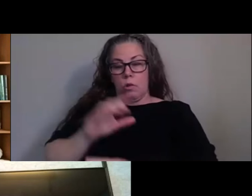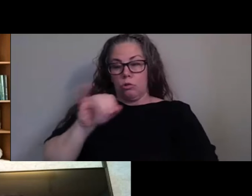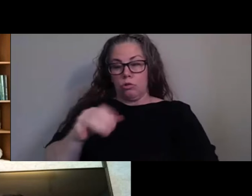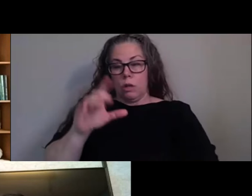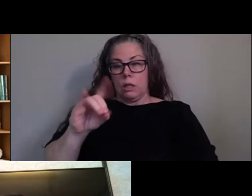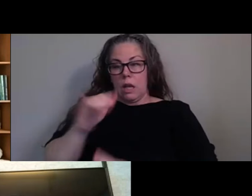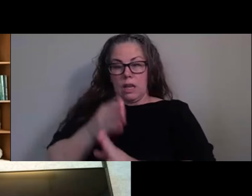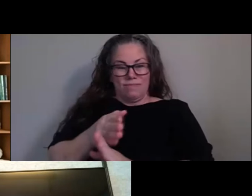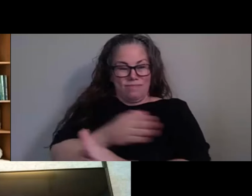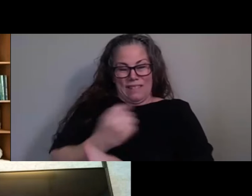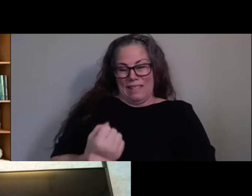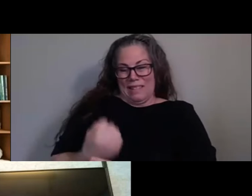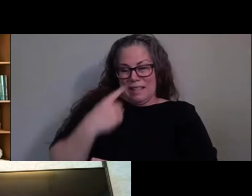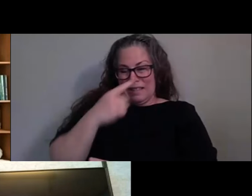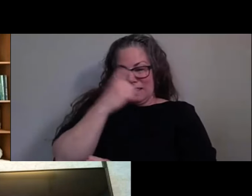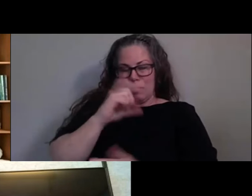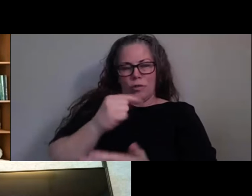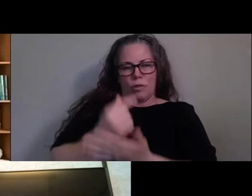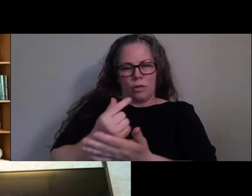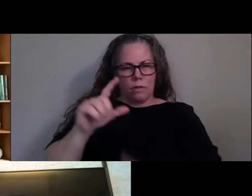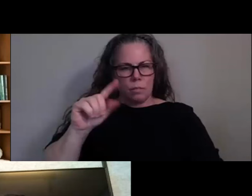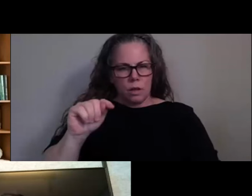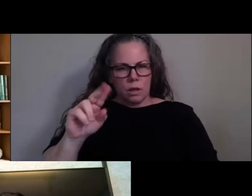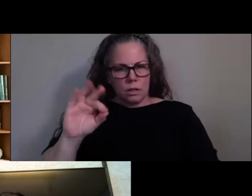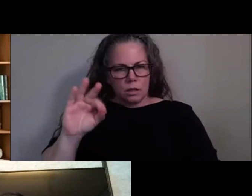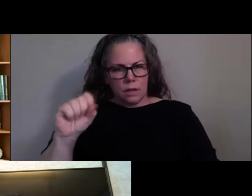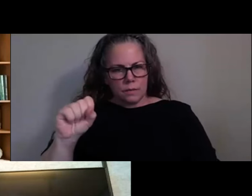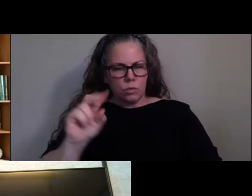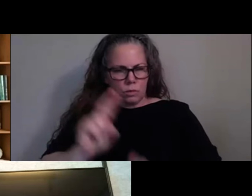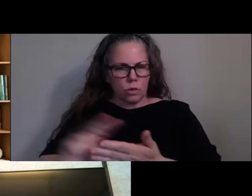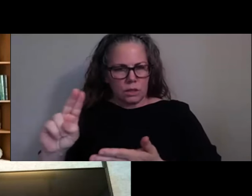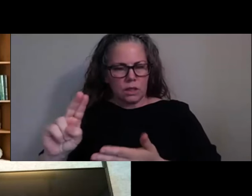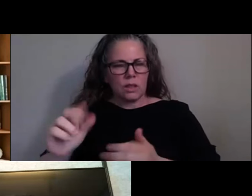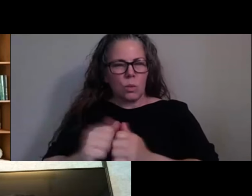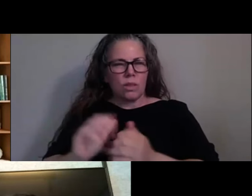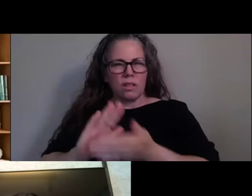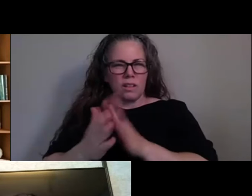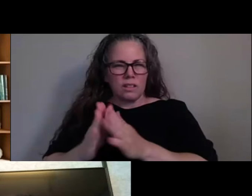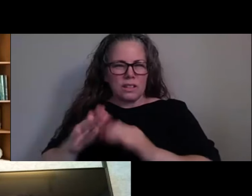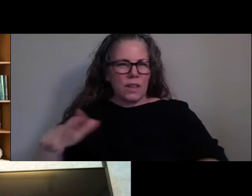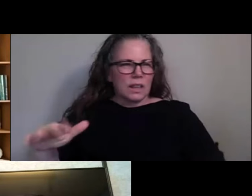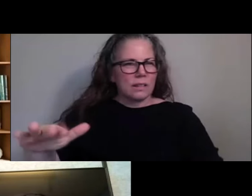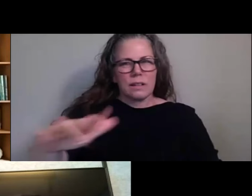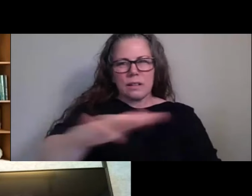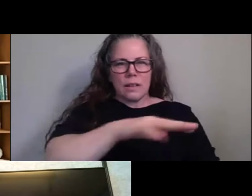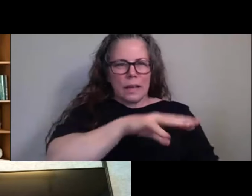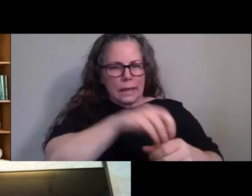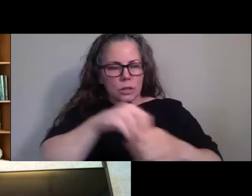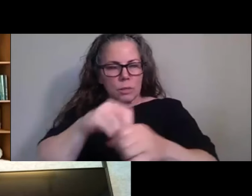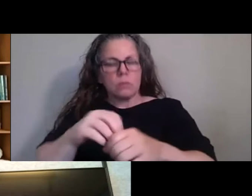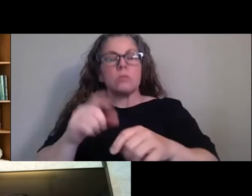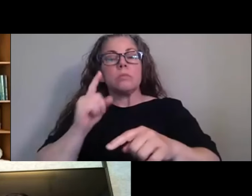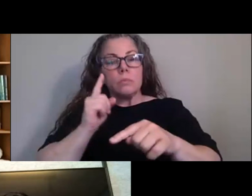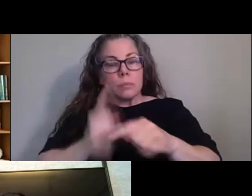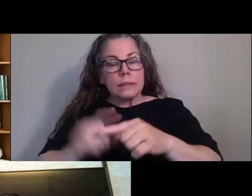I graduated from Tufts University, where I was involved in a lot of civic engagement related work and also interned